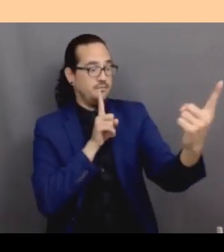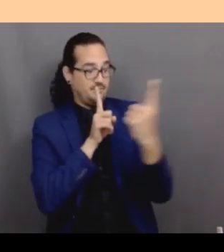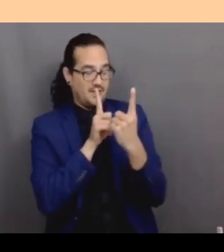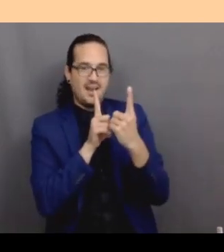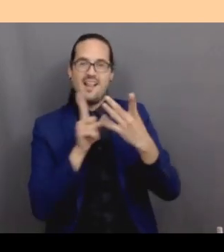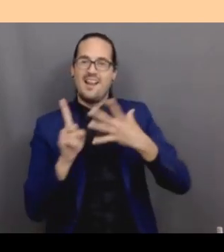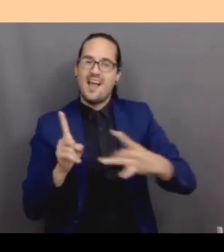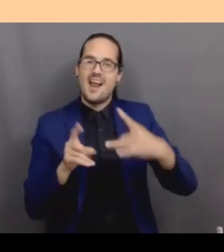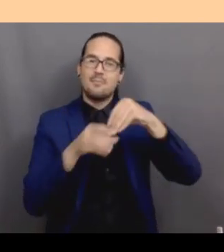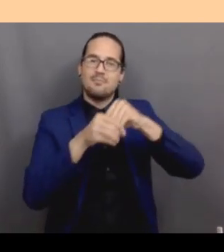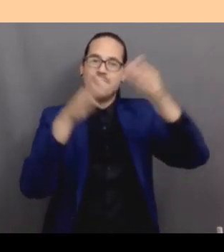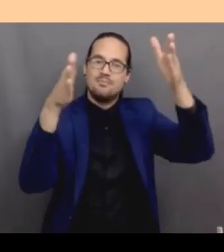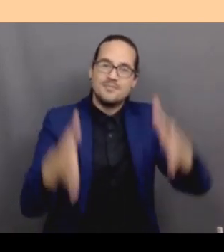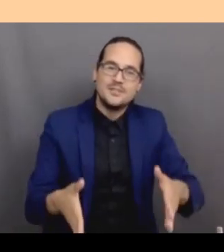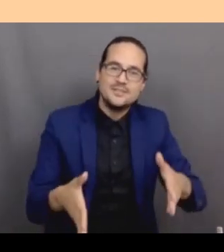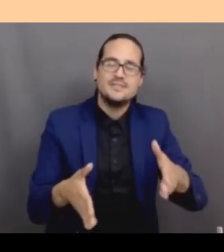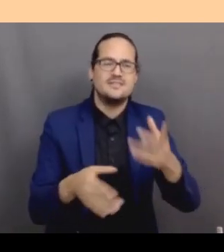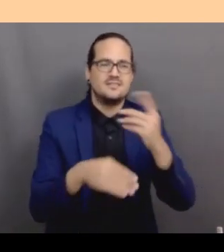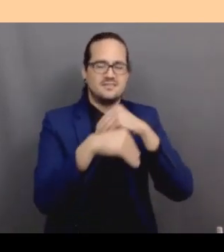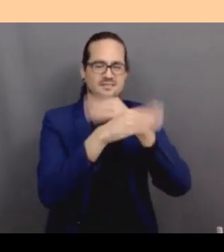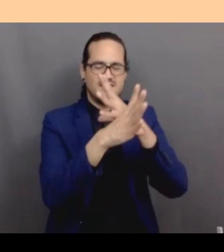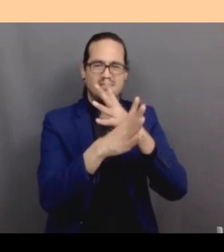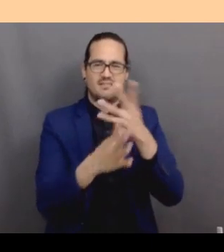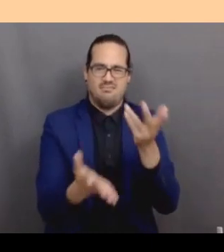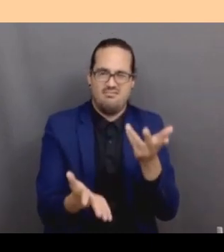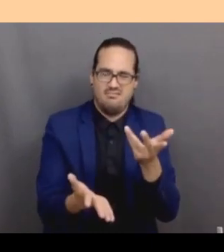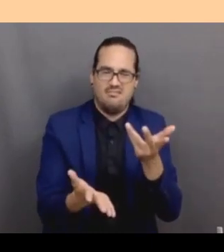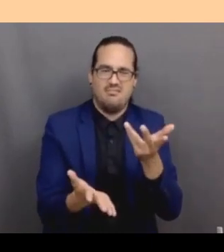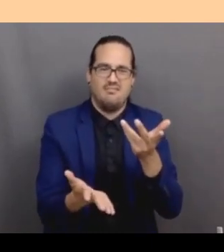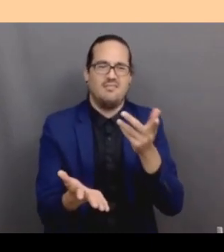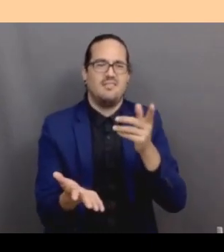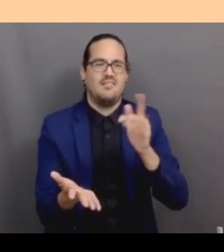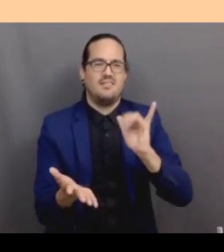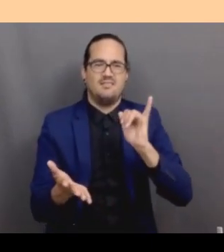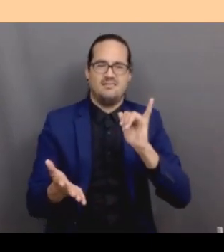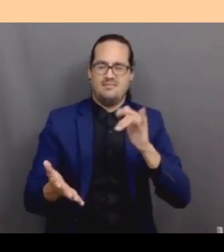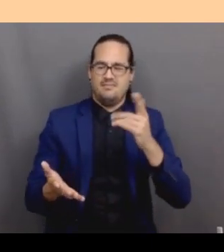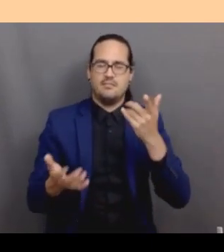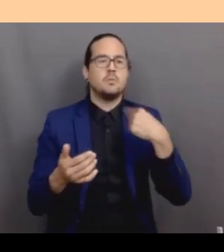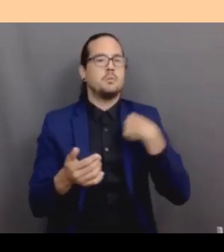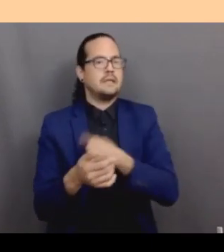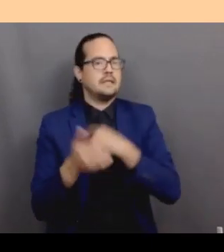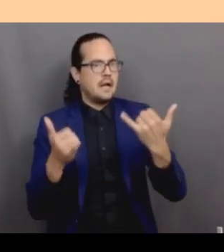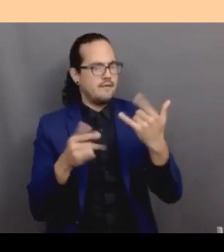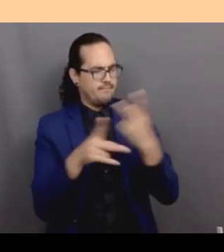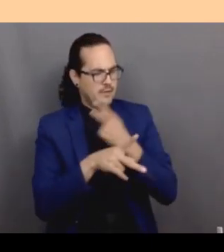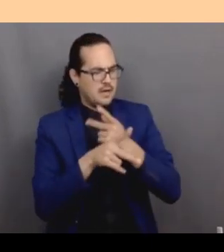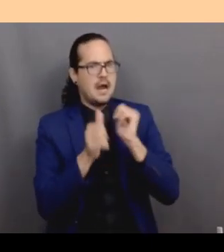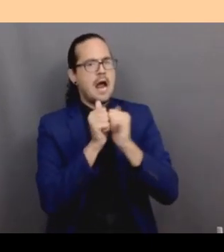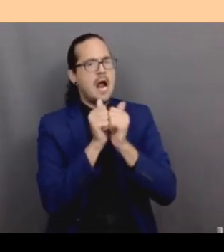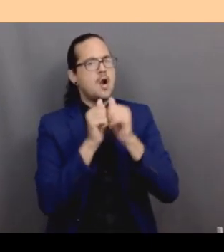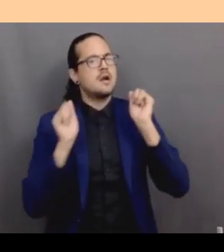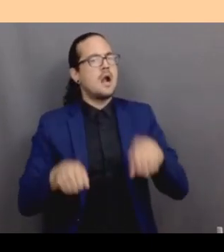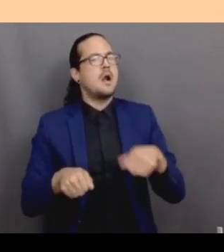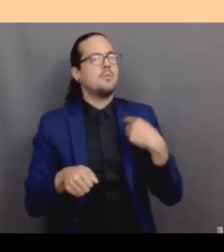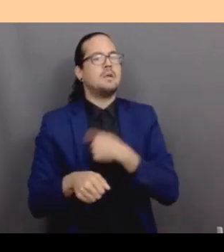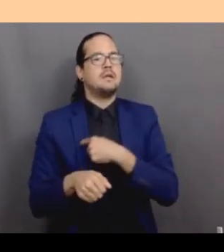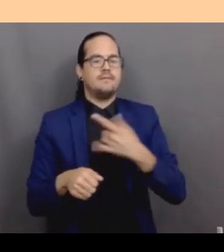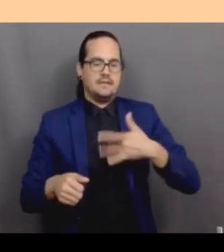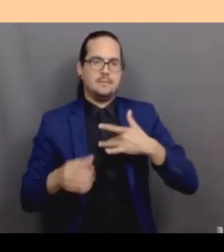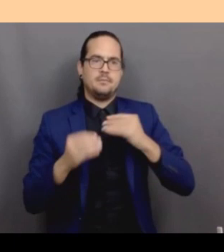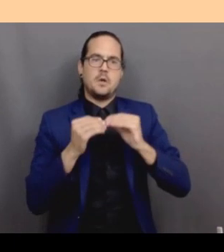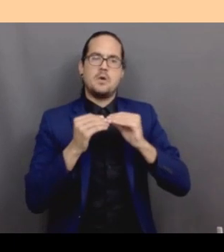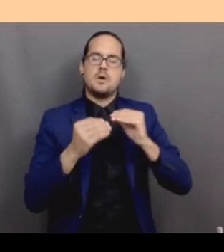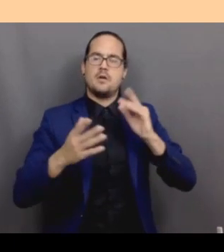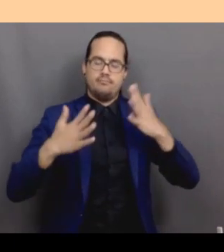at how we can do more physical outreach, even though we're going to be